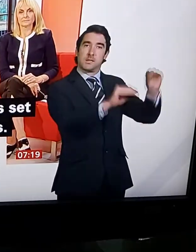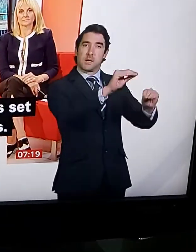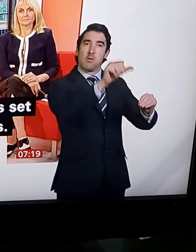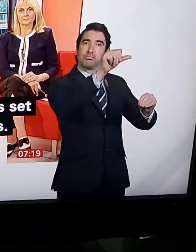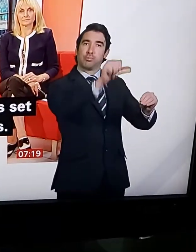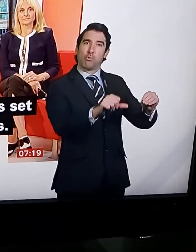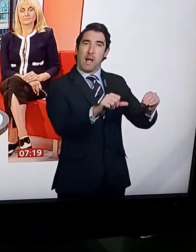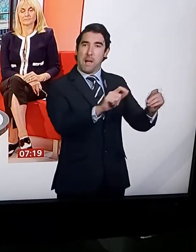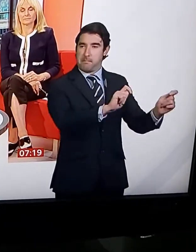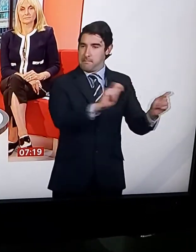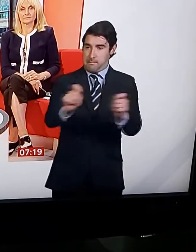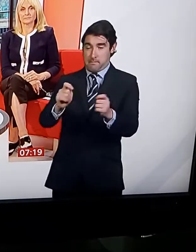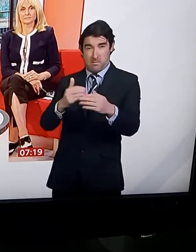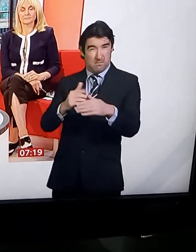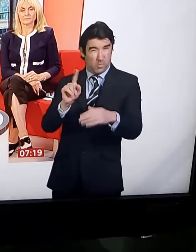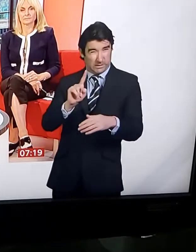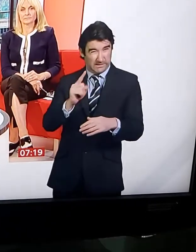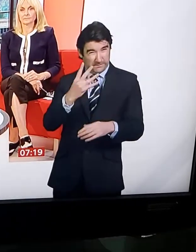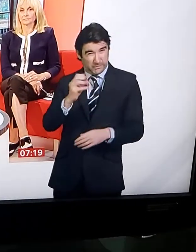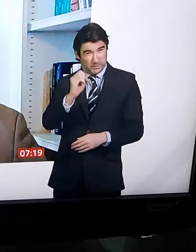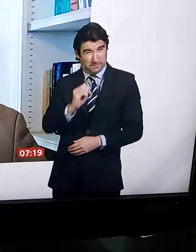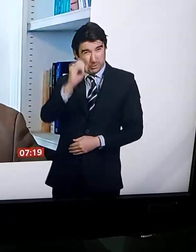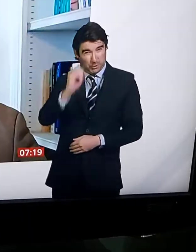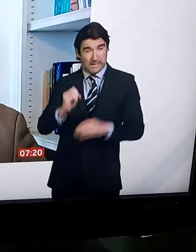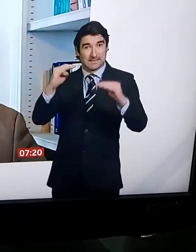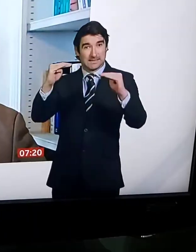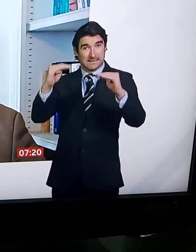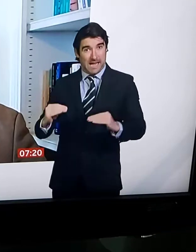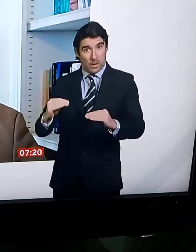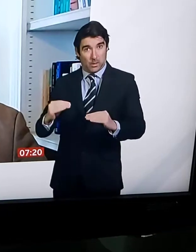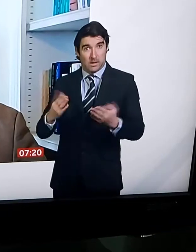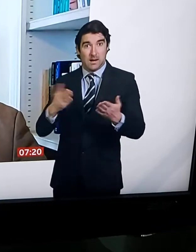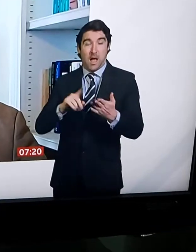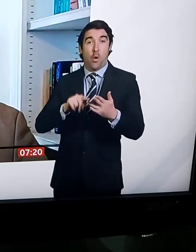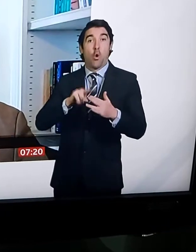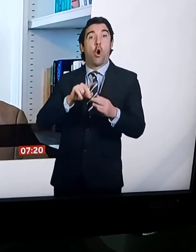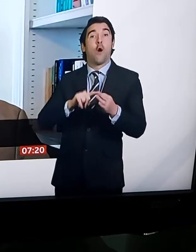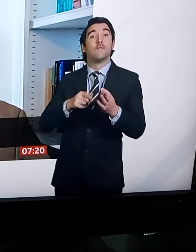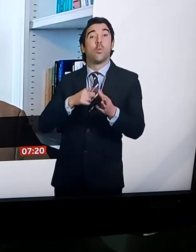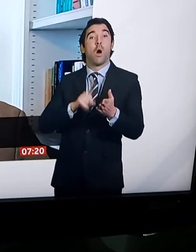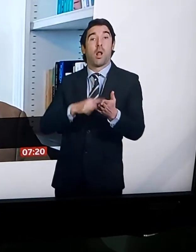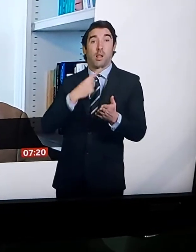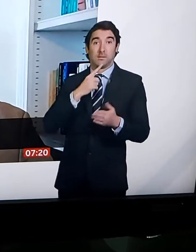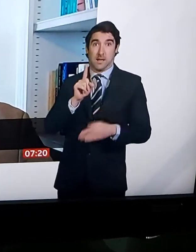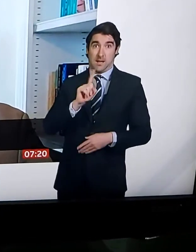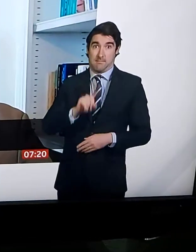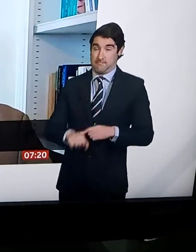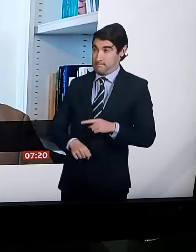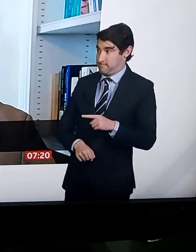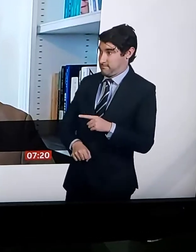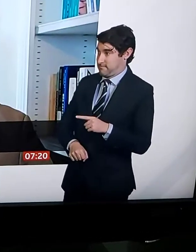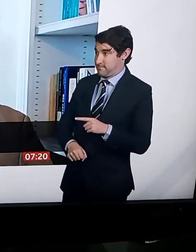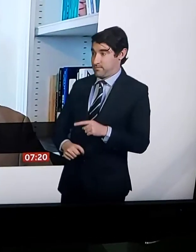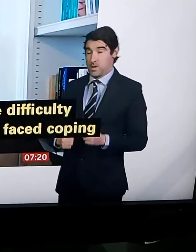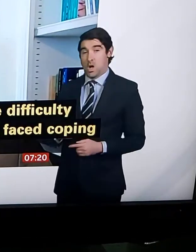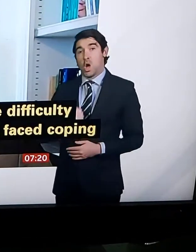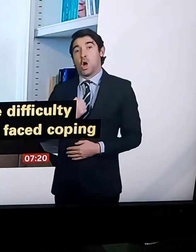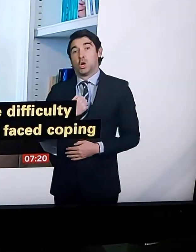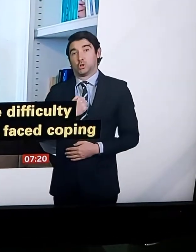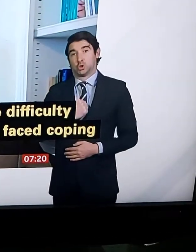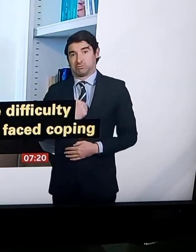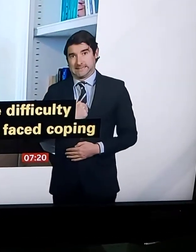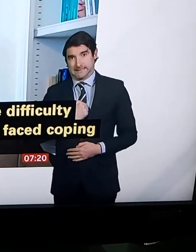now apologised to some of the students affected. I'd like to say sorry. We have recognised the difficulty